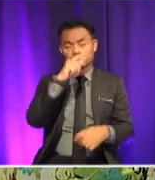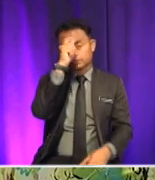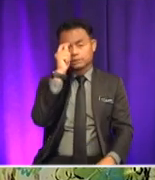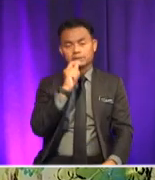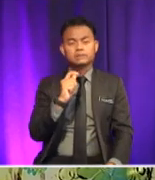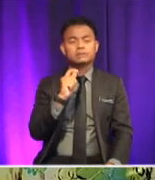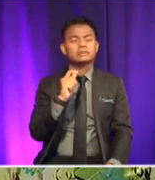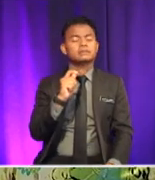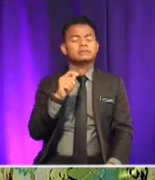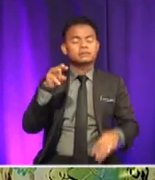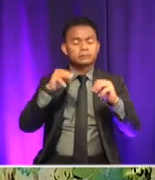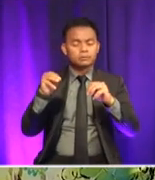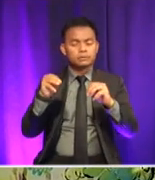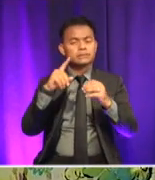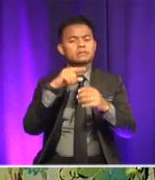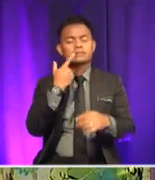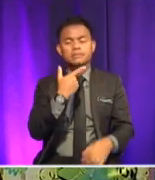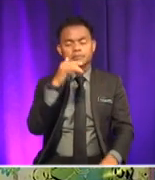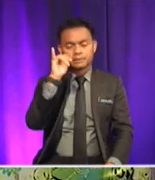and the antagonist of the story?